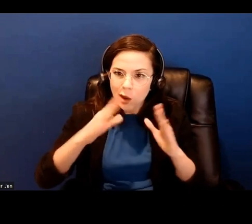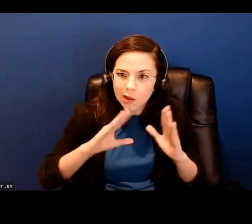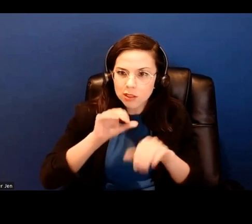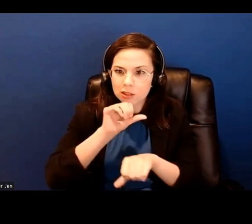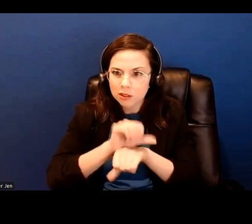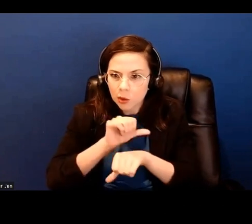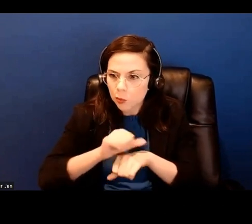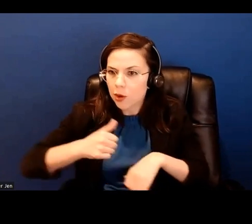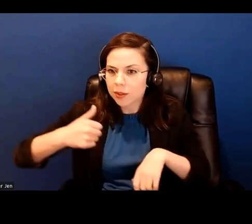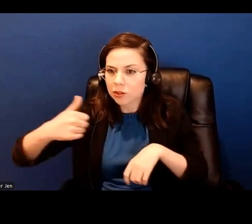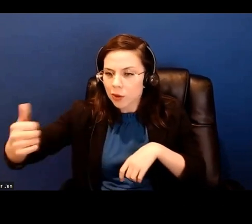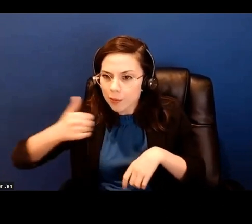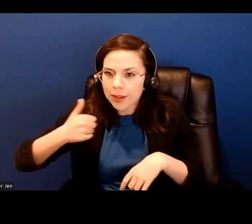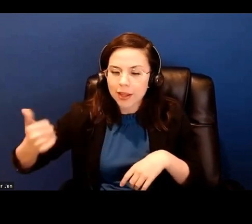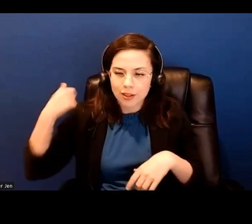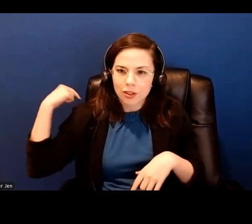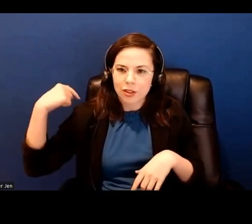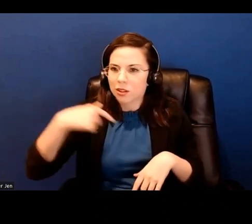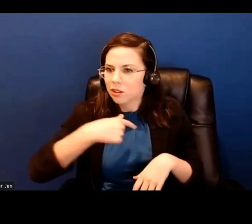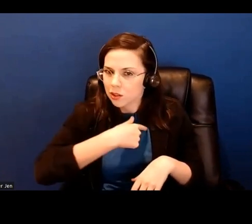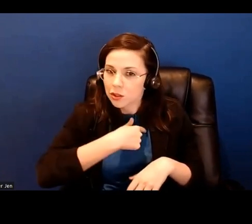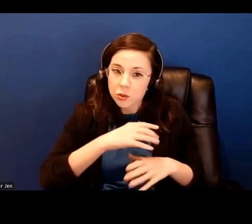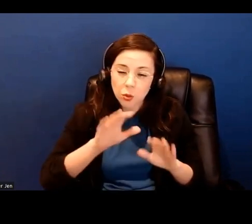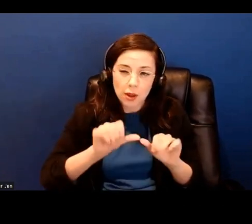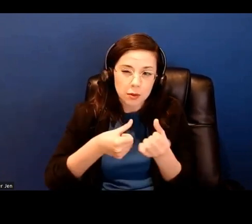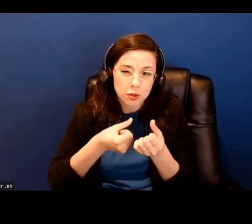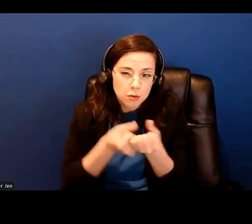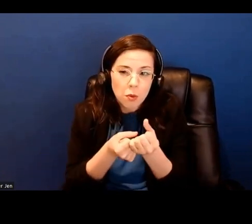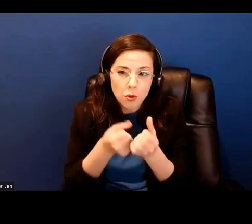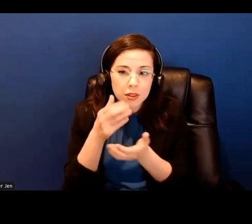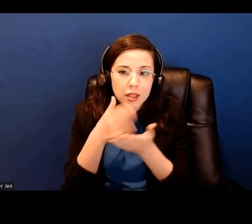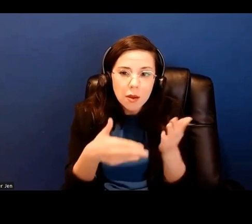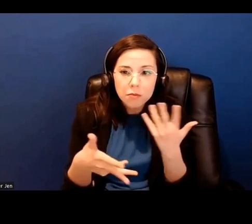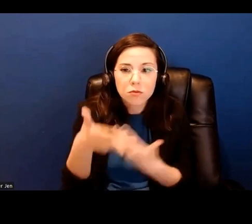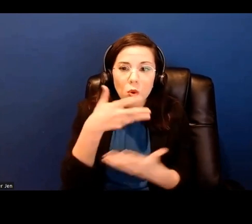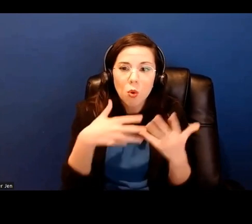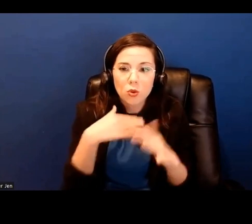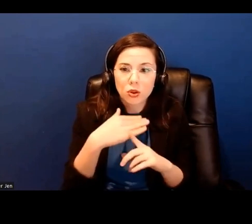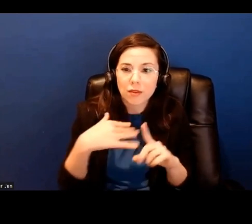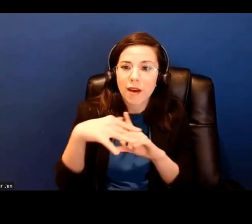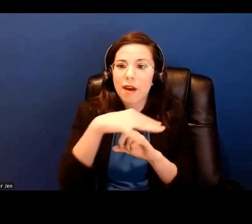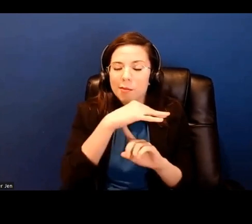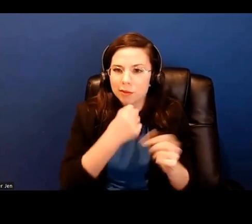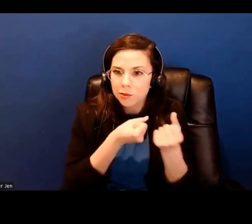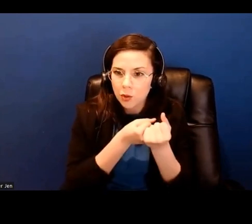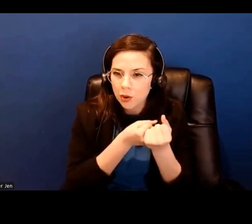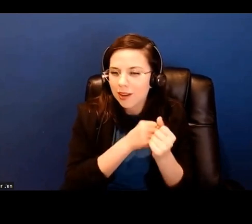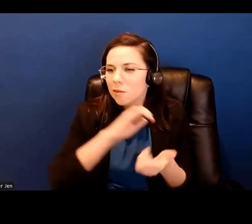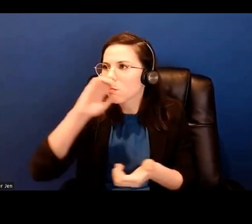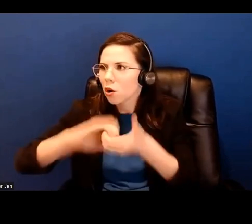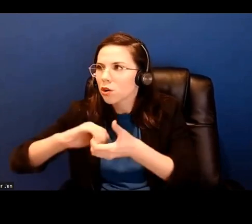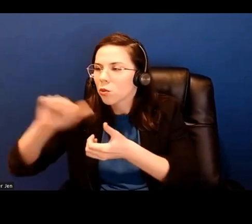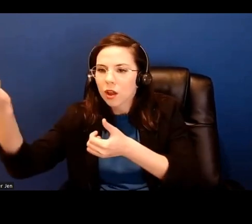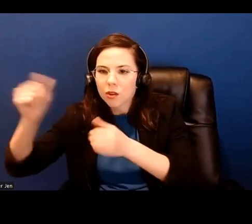all of those things. So we do wrap around some of that social support around people and also partner with other